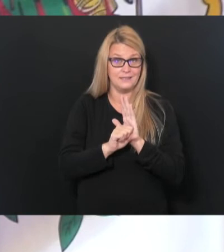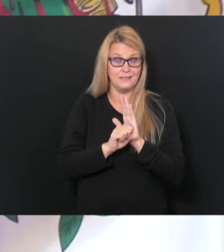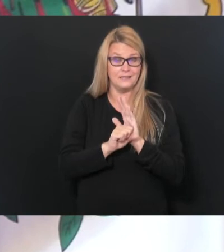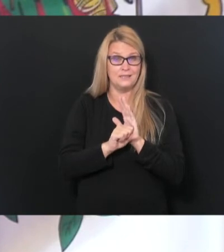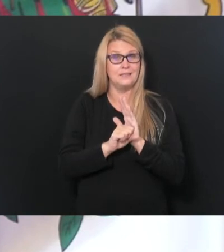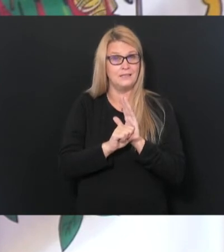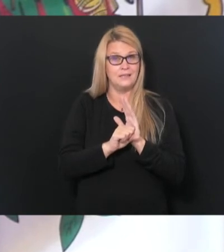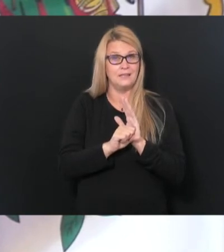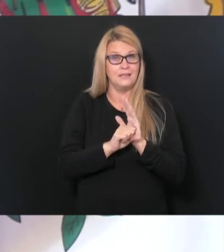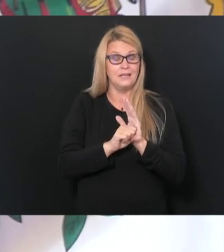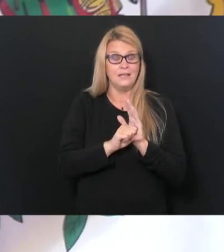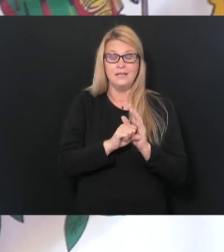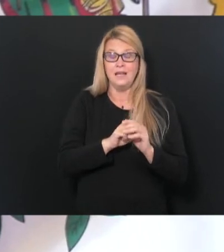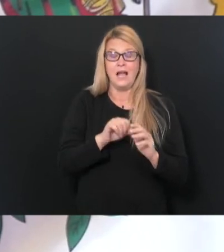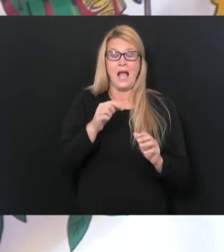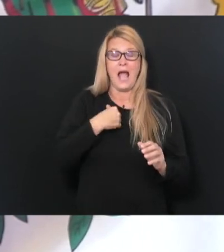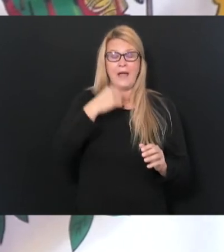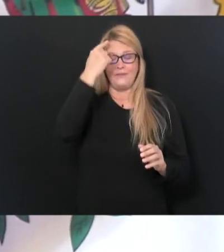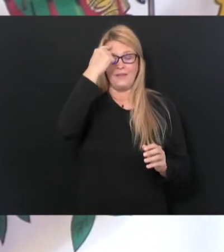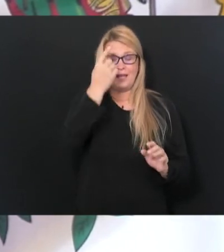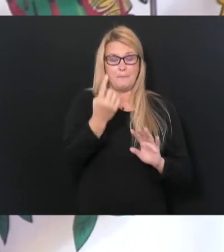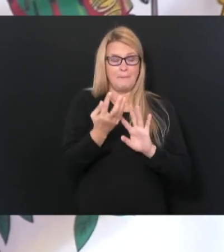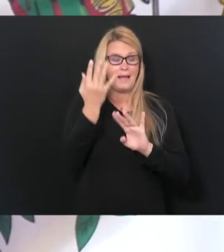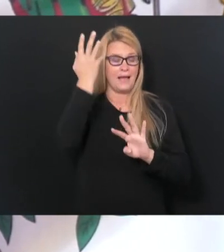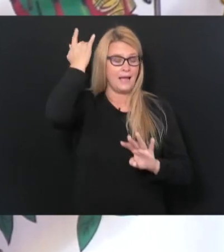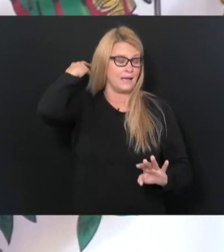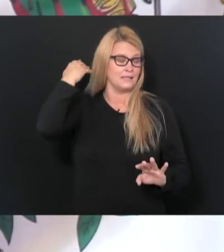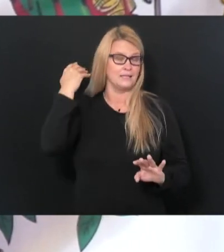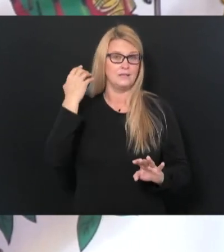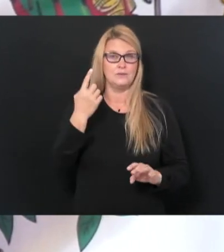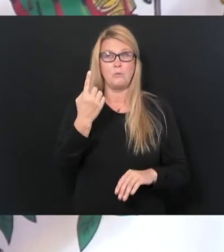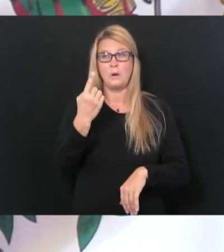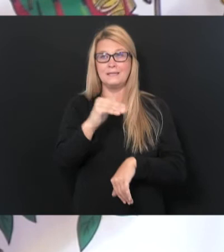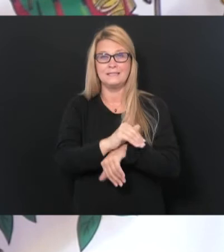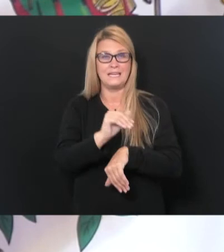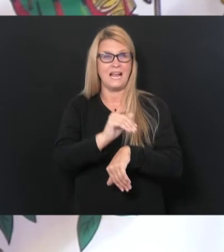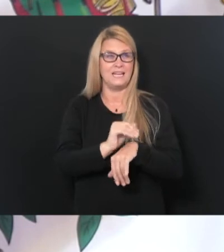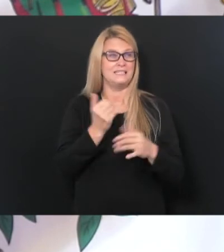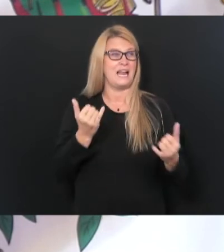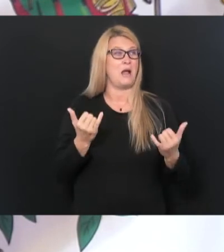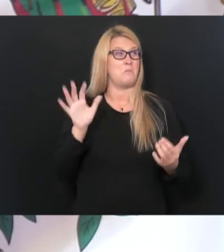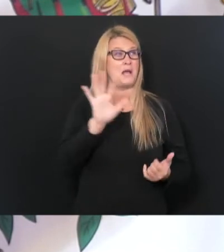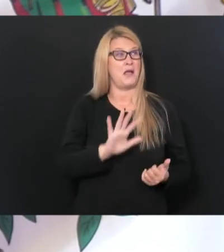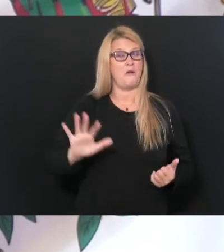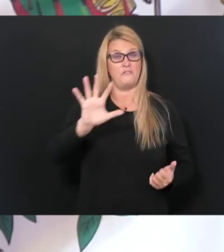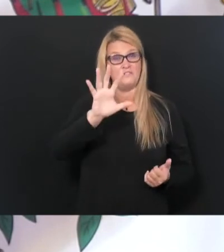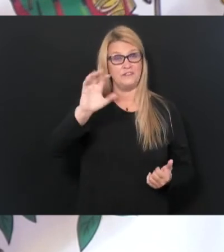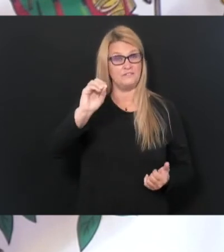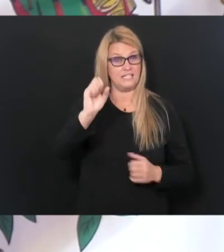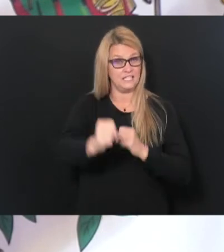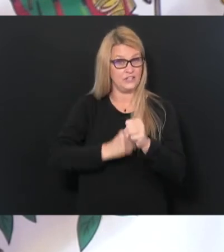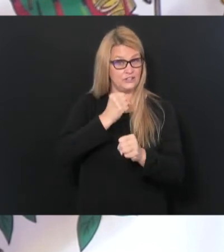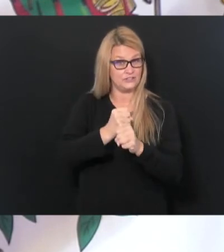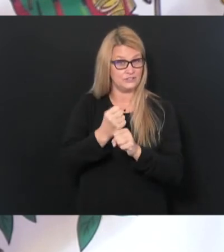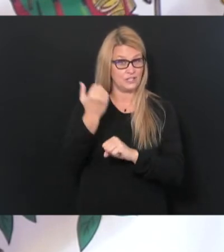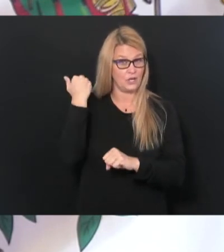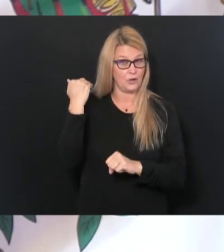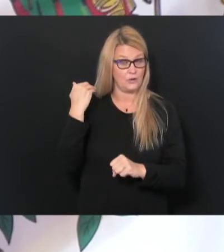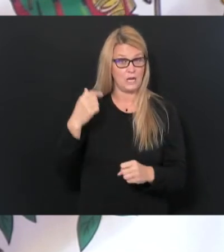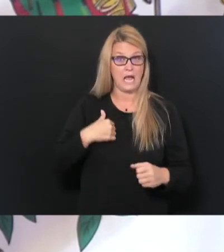a night a long time ago, I guess 50 years ago now, where I was in the